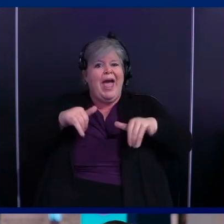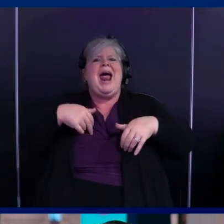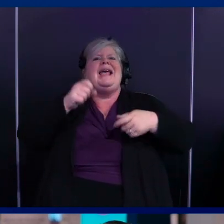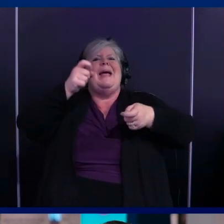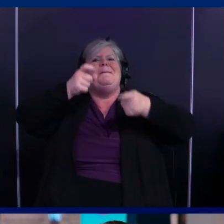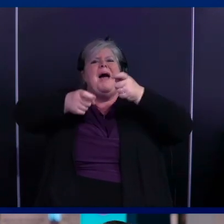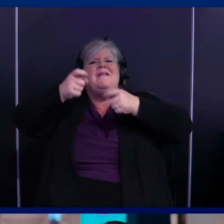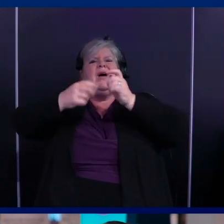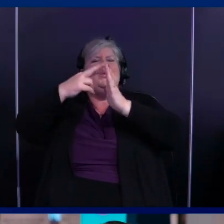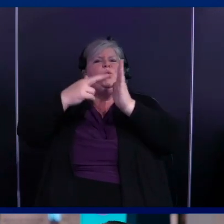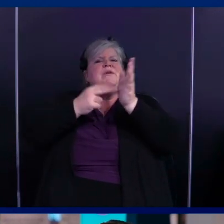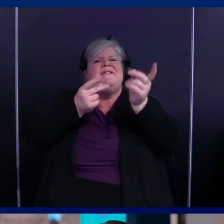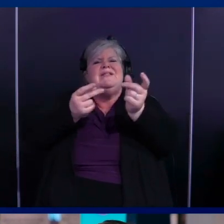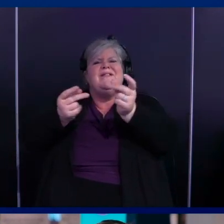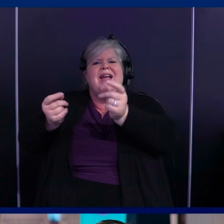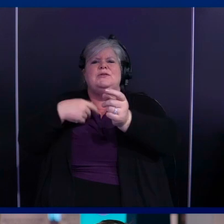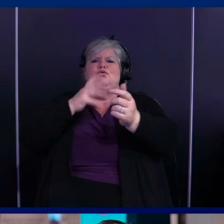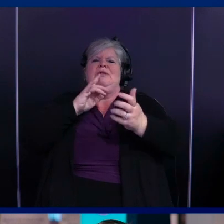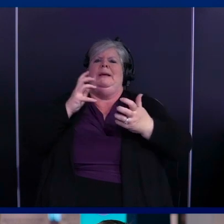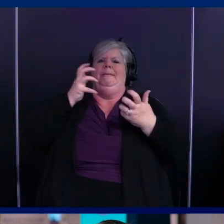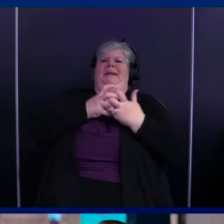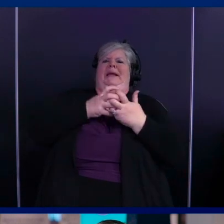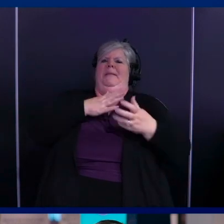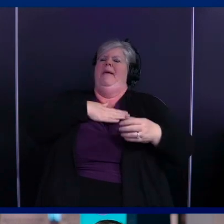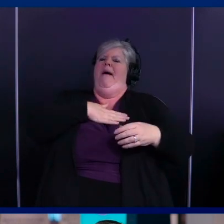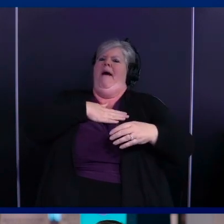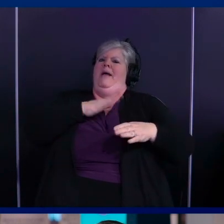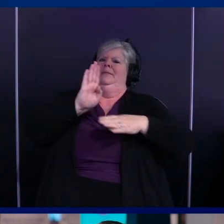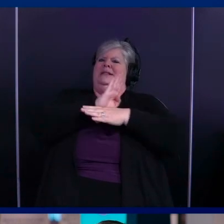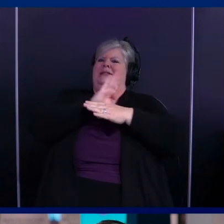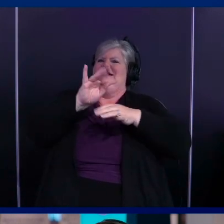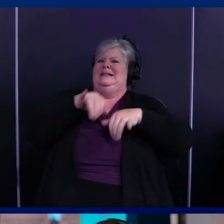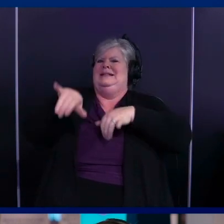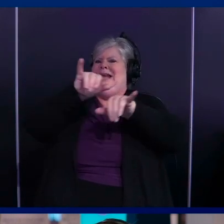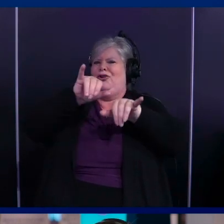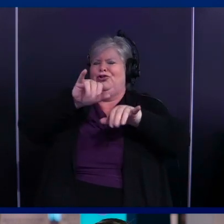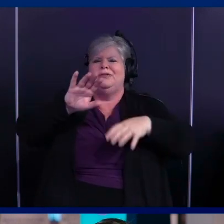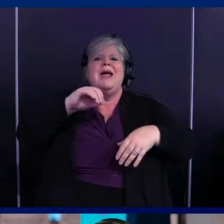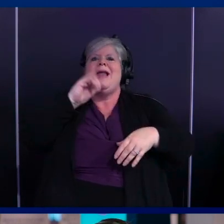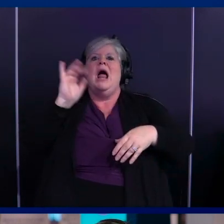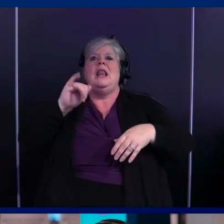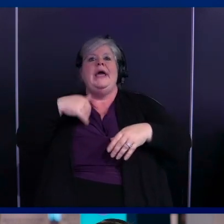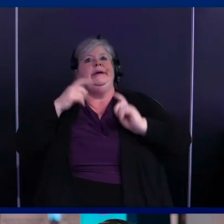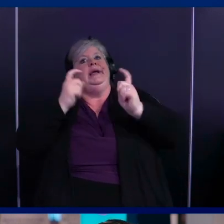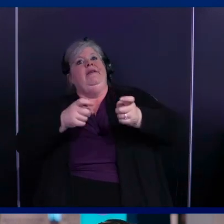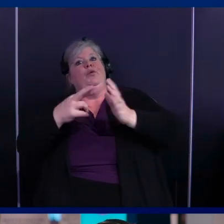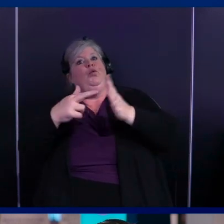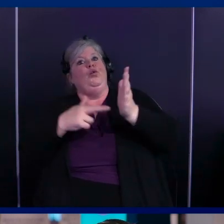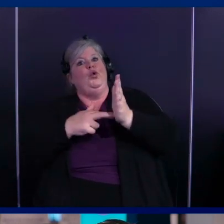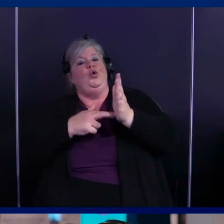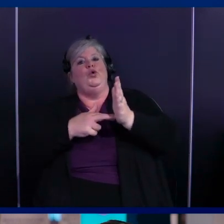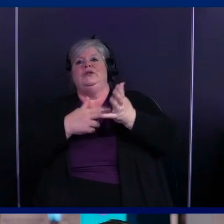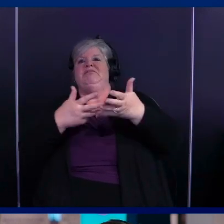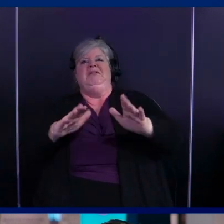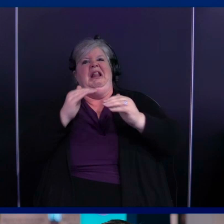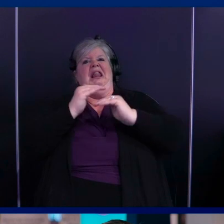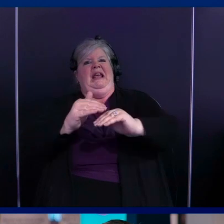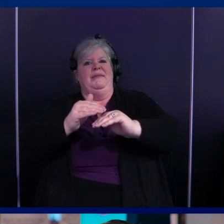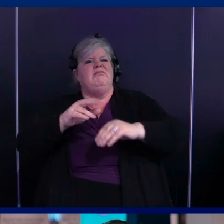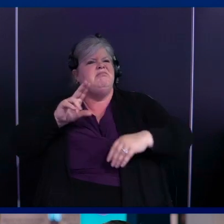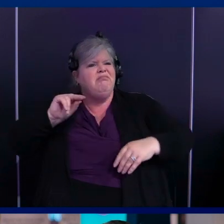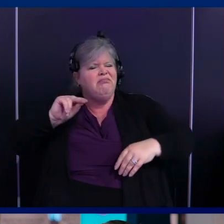these rules quickly to meet my organization standards. So it's not that here's the set of rules, this is all you can do. You